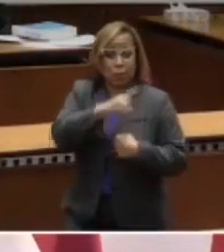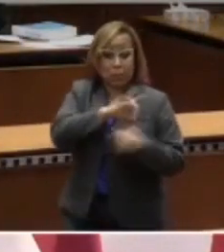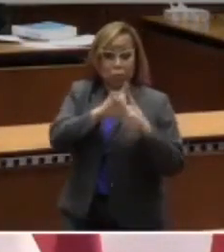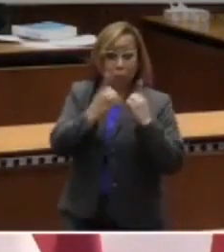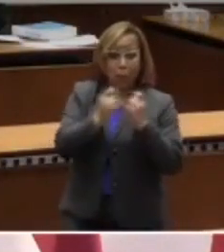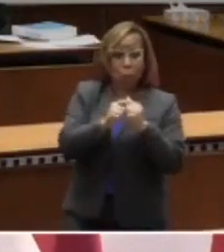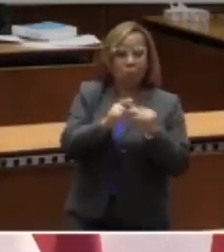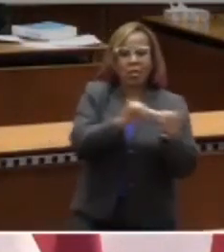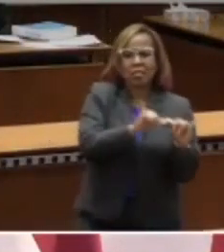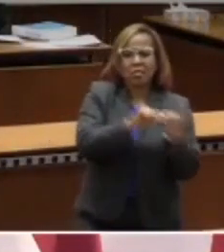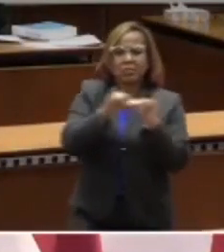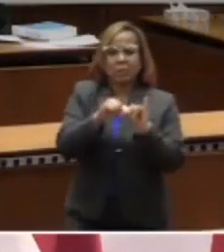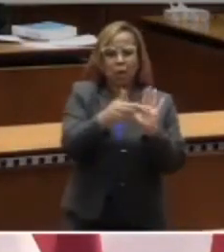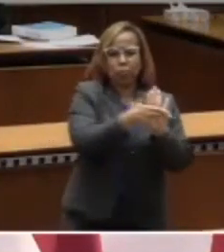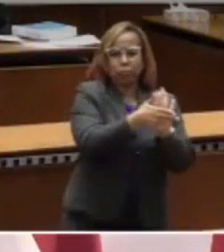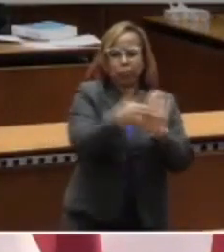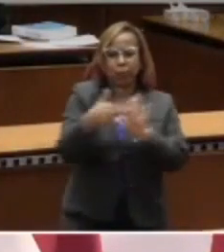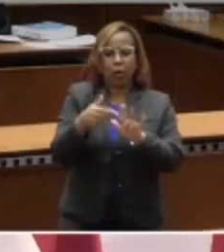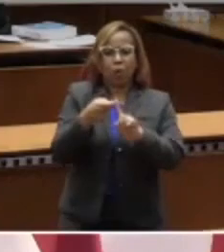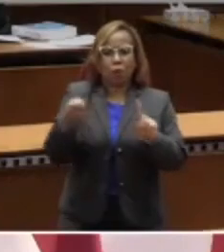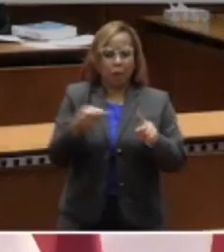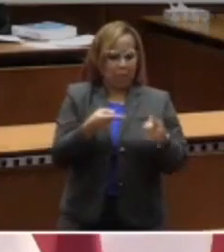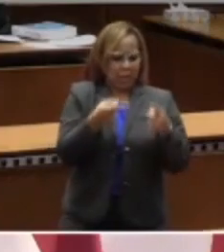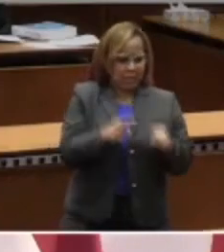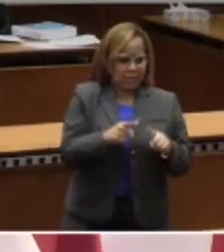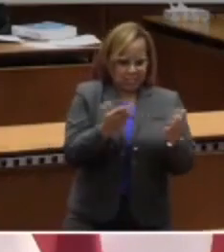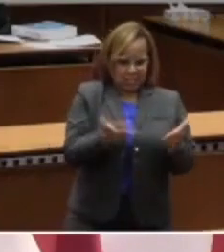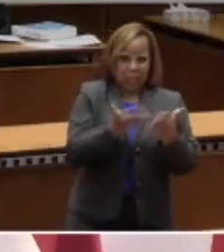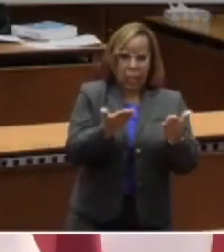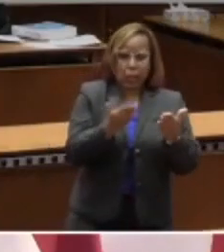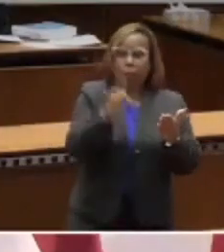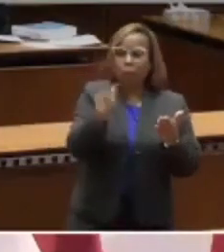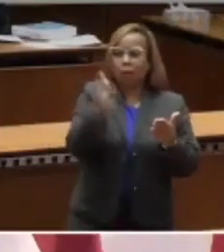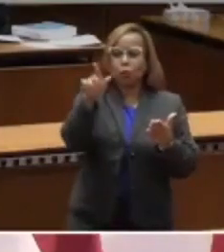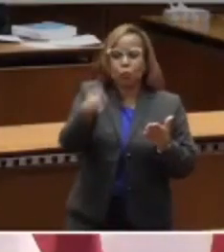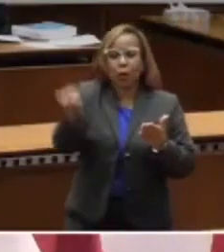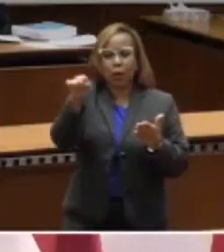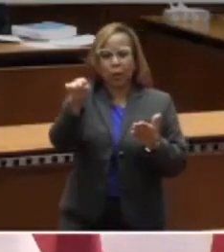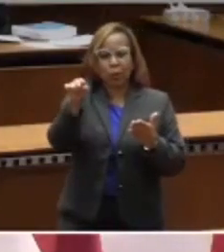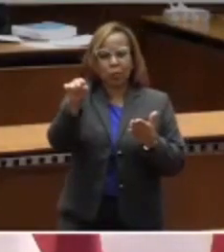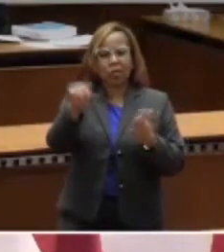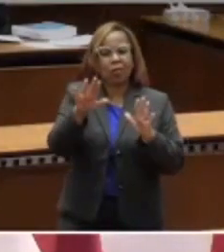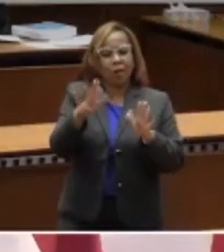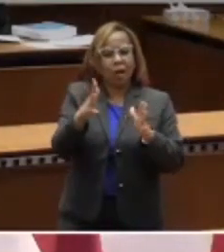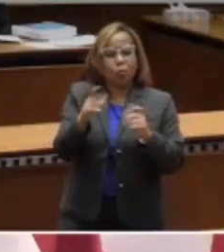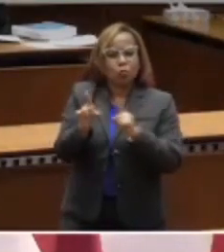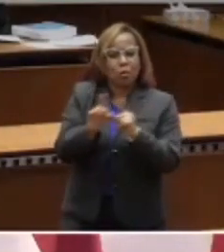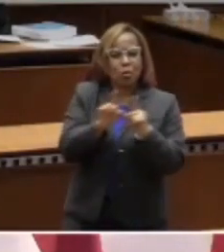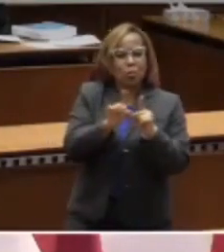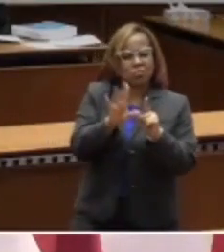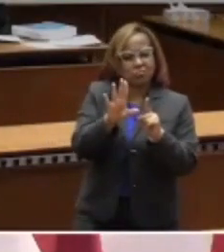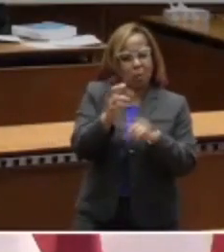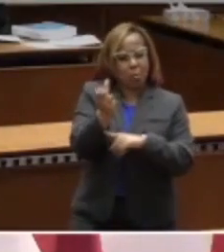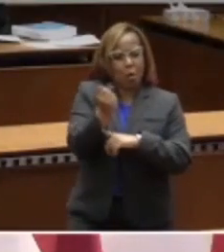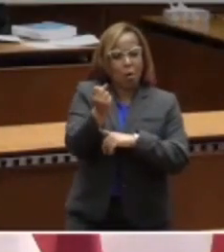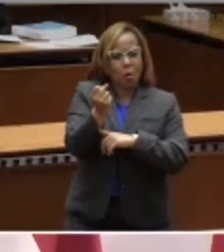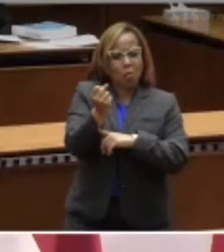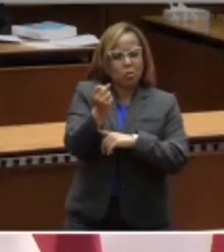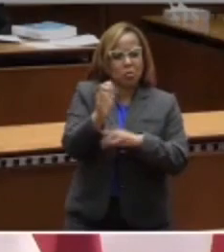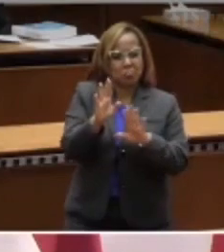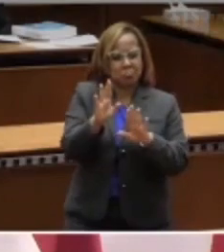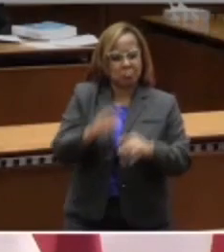with the same broad brush from incidents here or elsewhere, I want you to also pause.